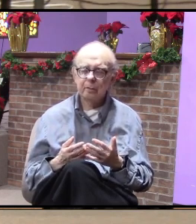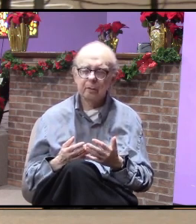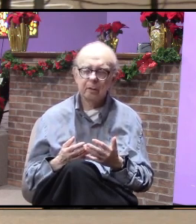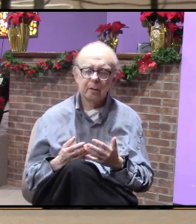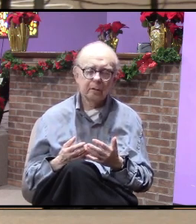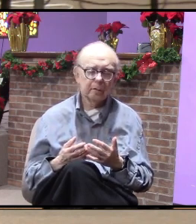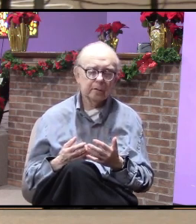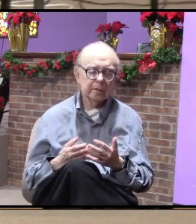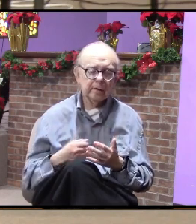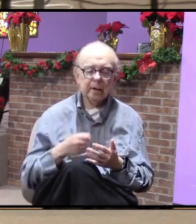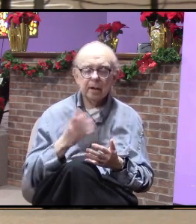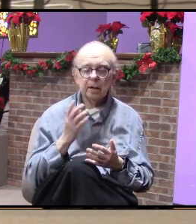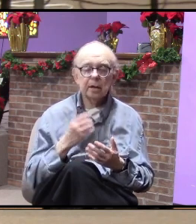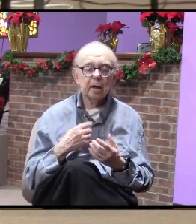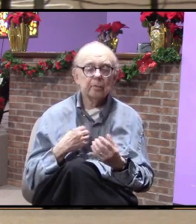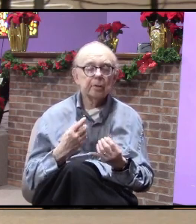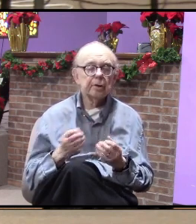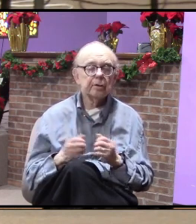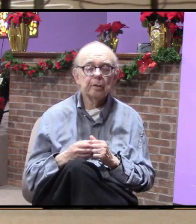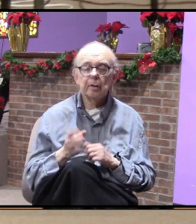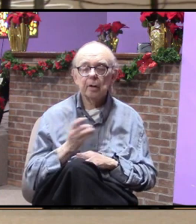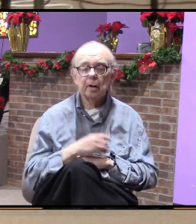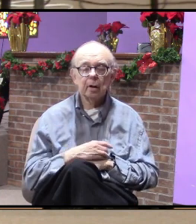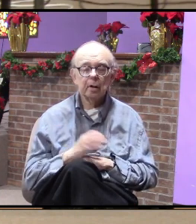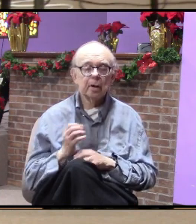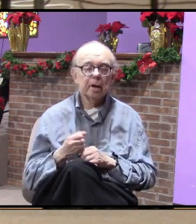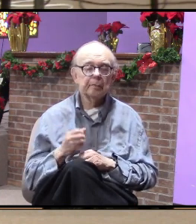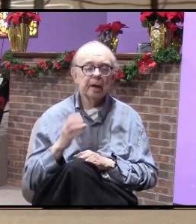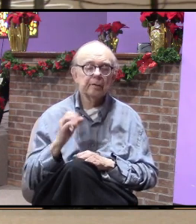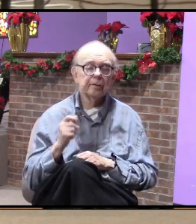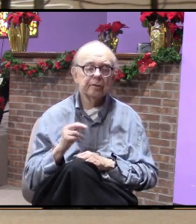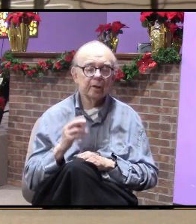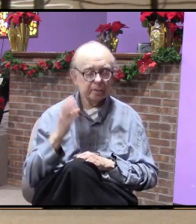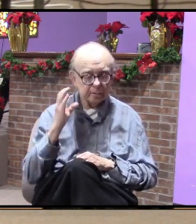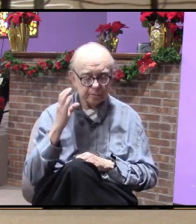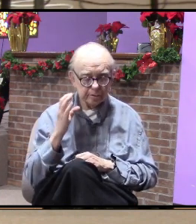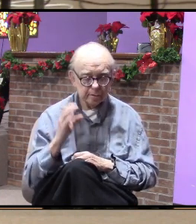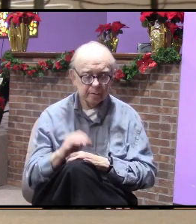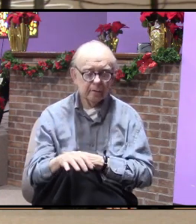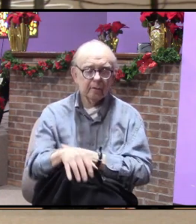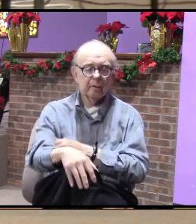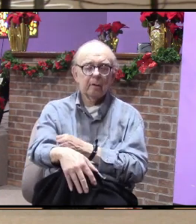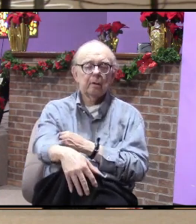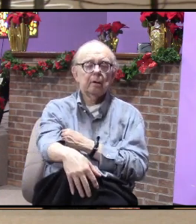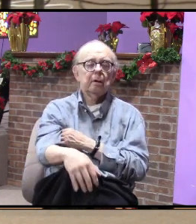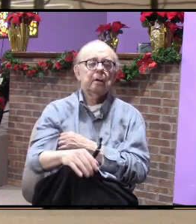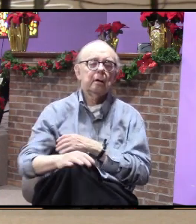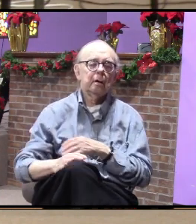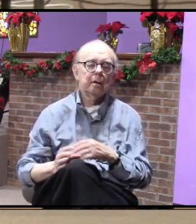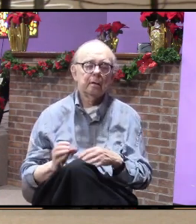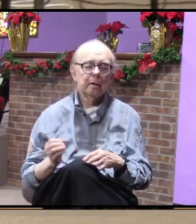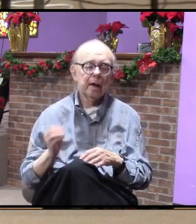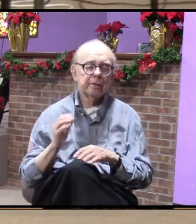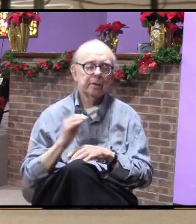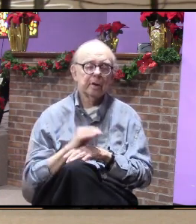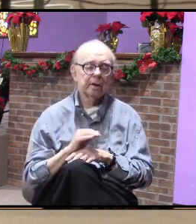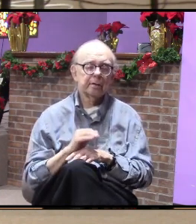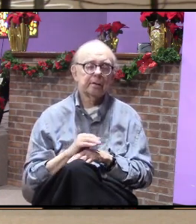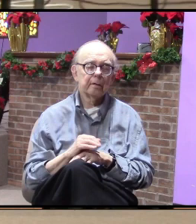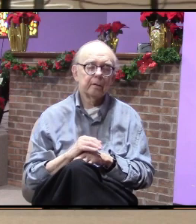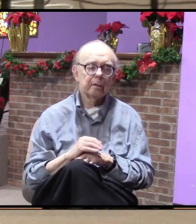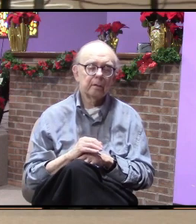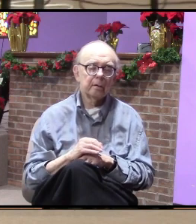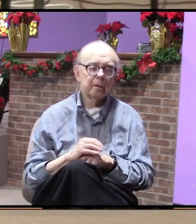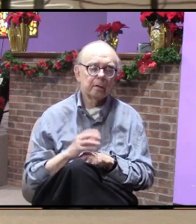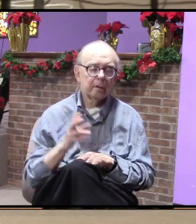But what did he do with the day? He made the sun. In the night,